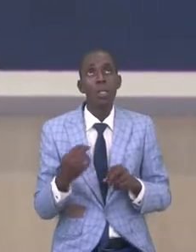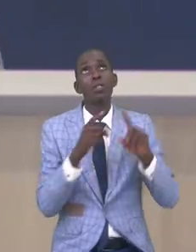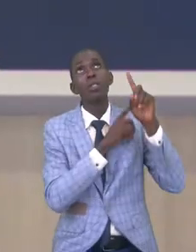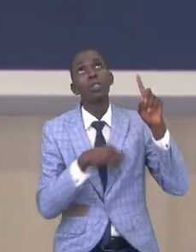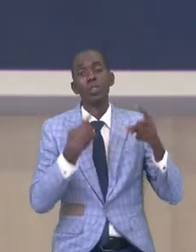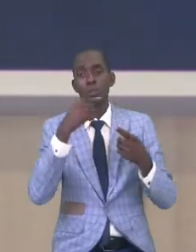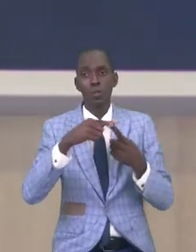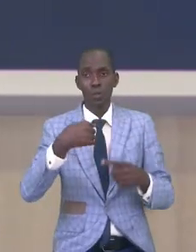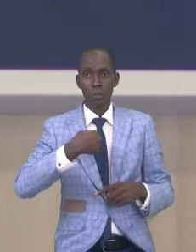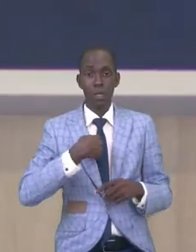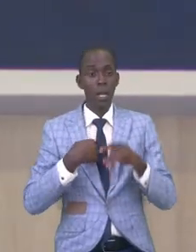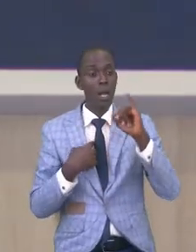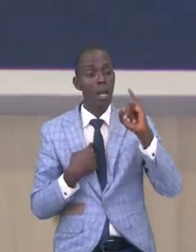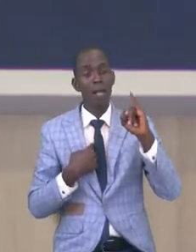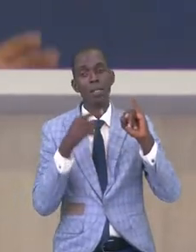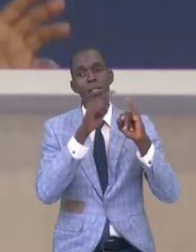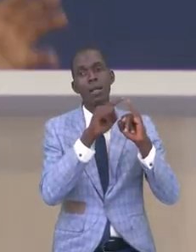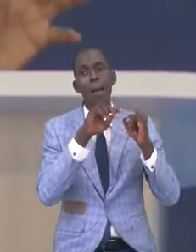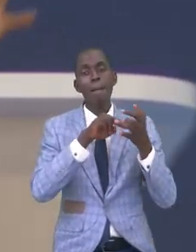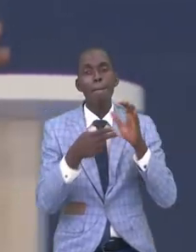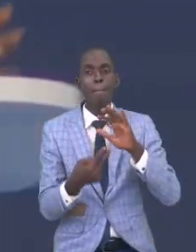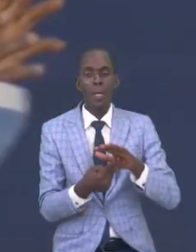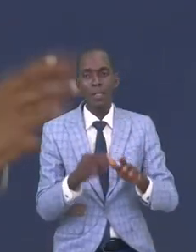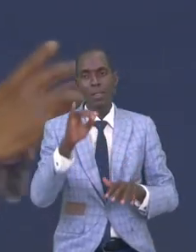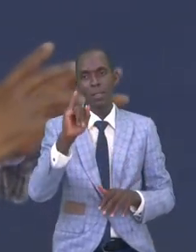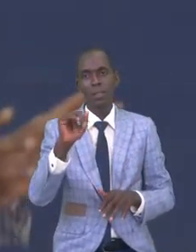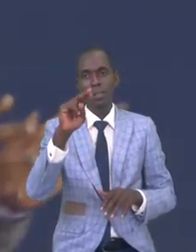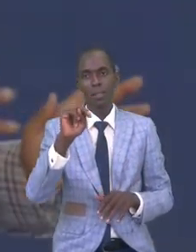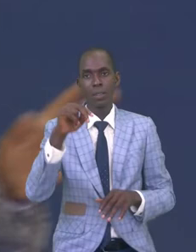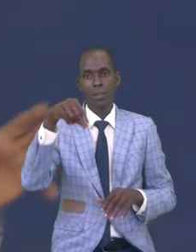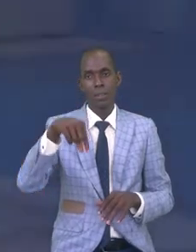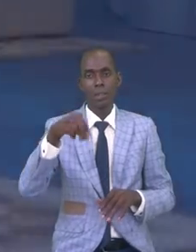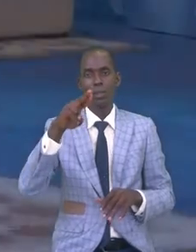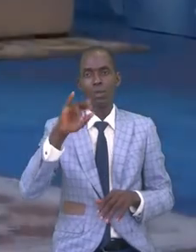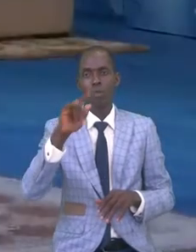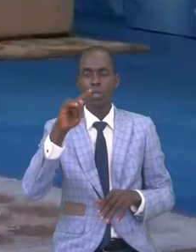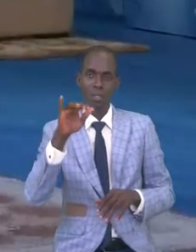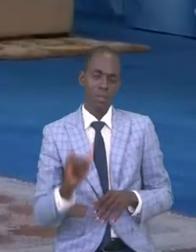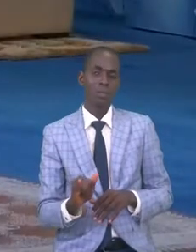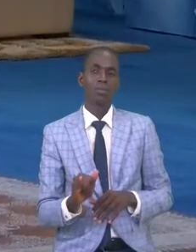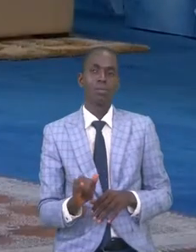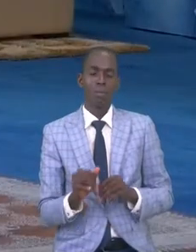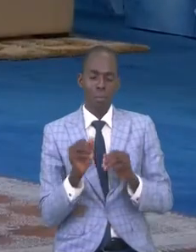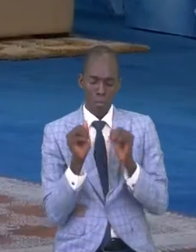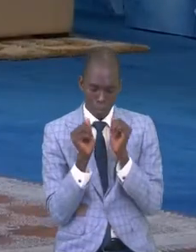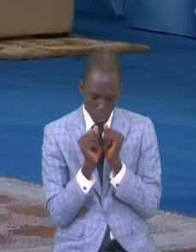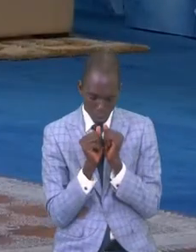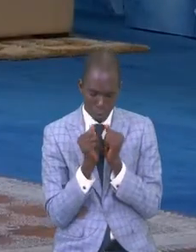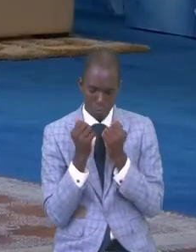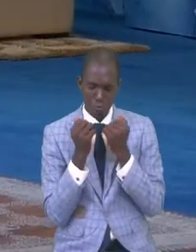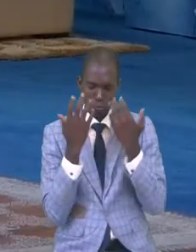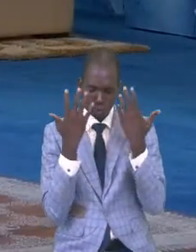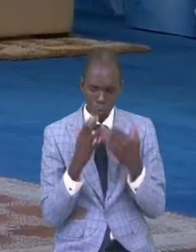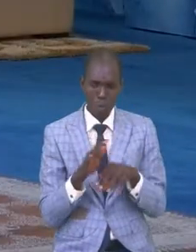is iniquity. We're bound by the cord of iniquity. And